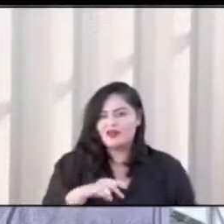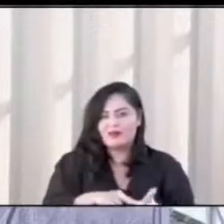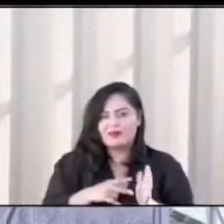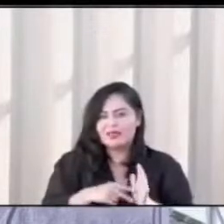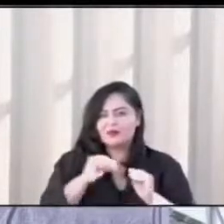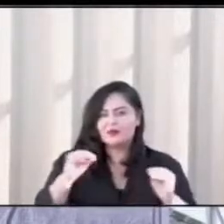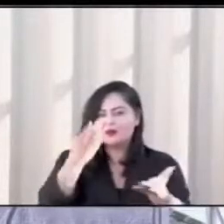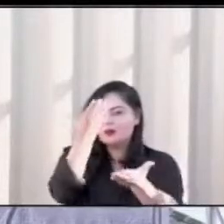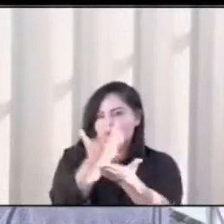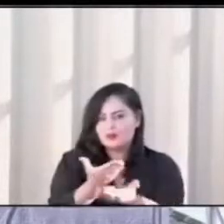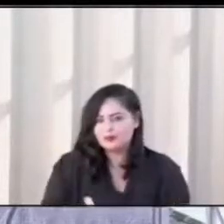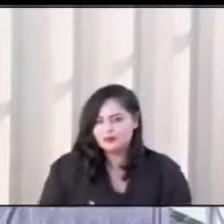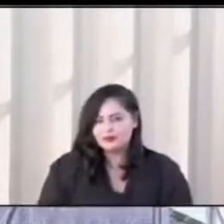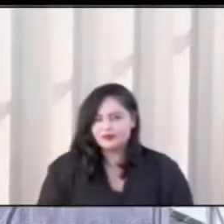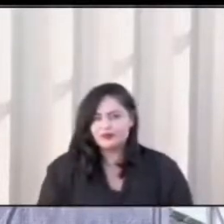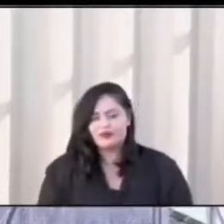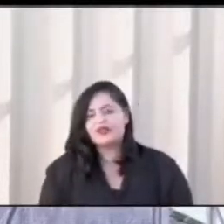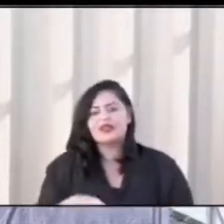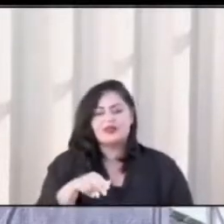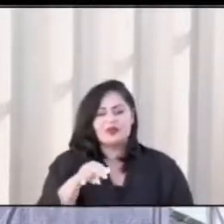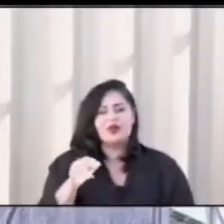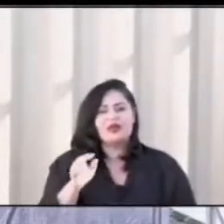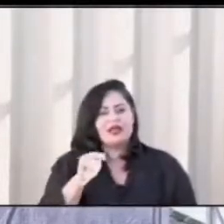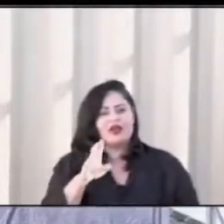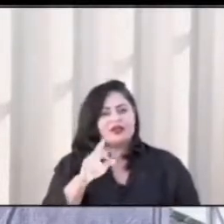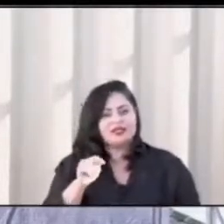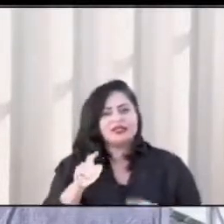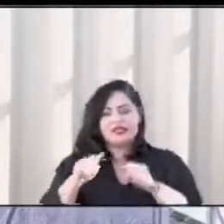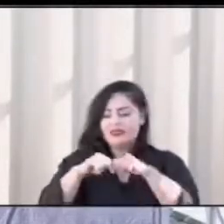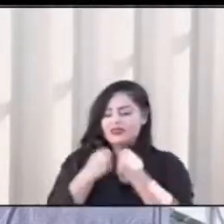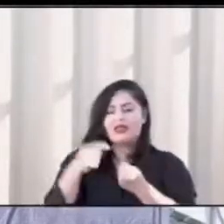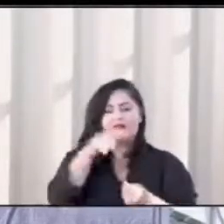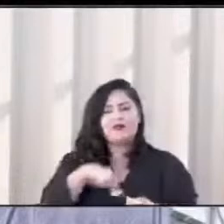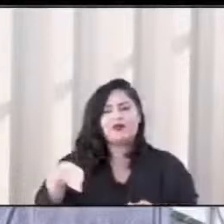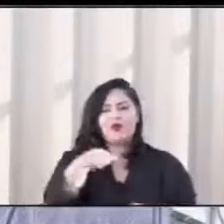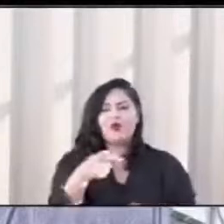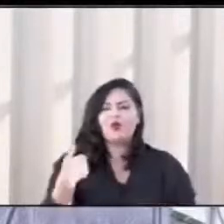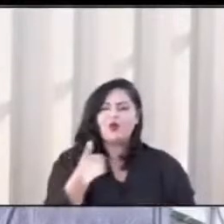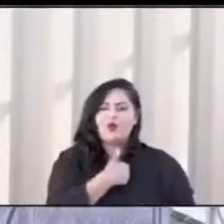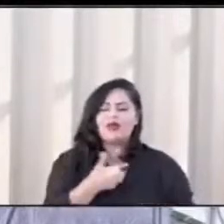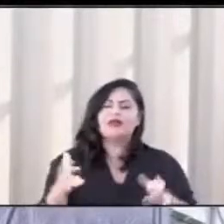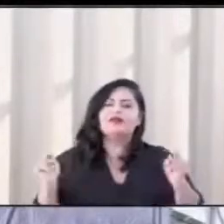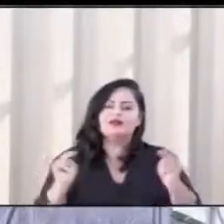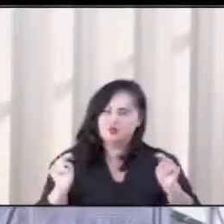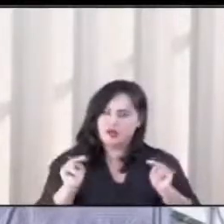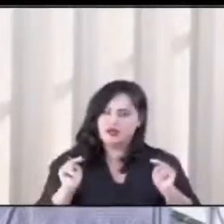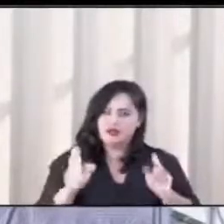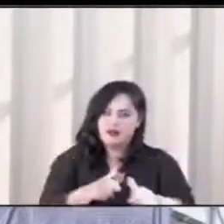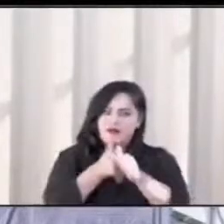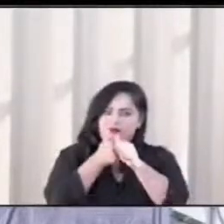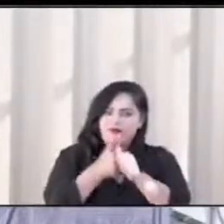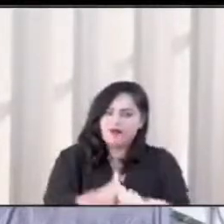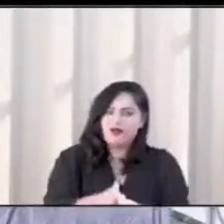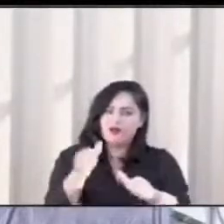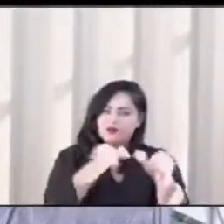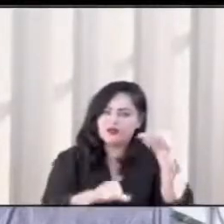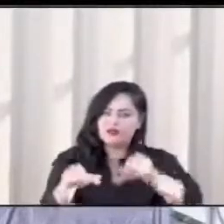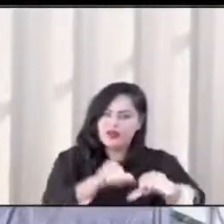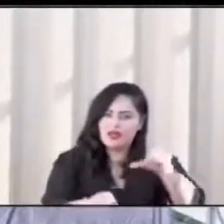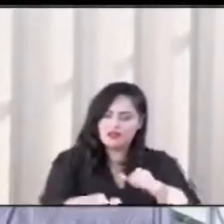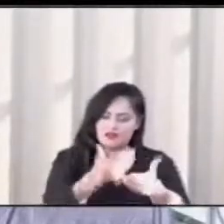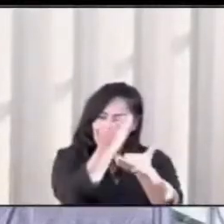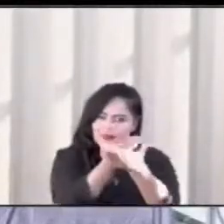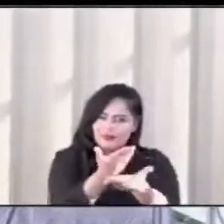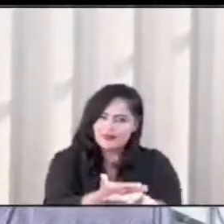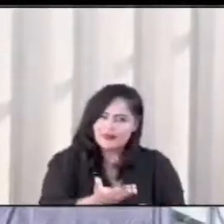ATF and the NRT and our investigative partners need to remain objective, follow the scientific method, and